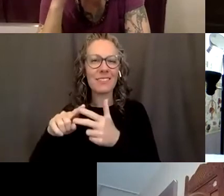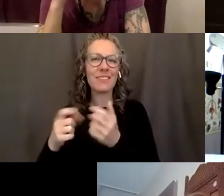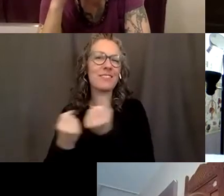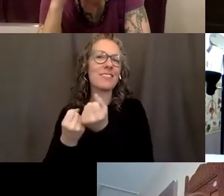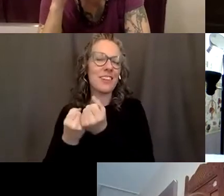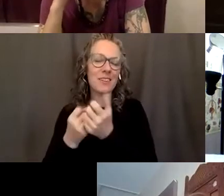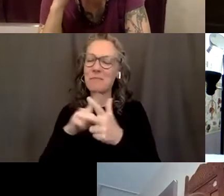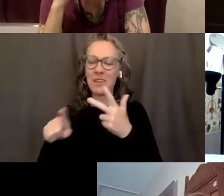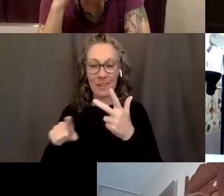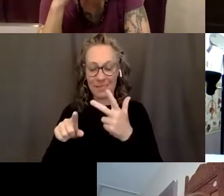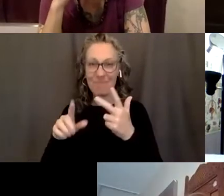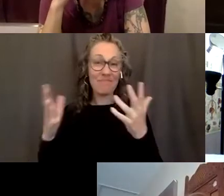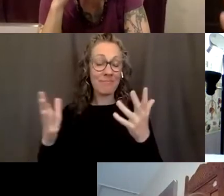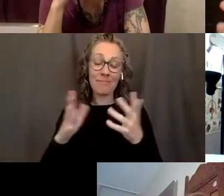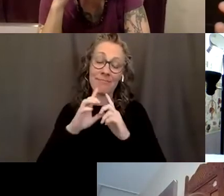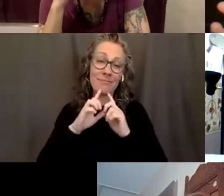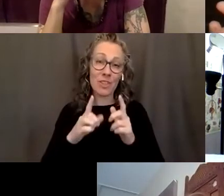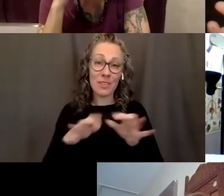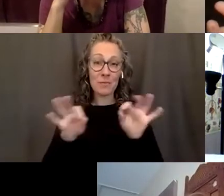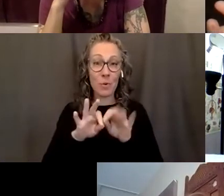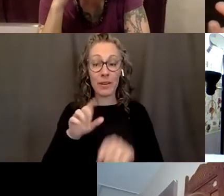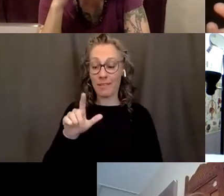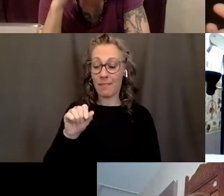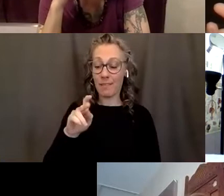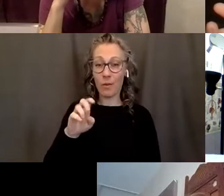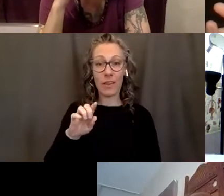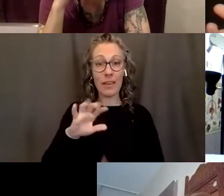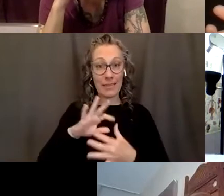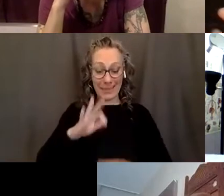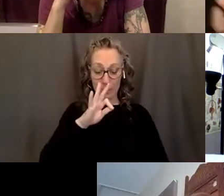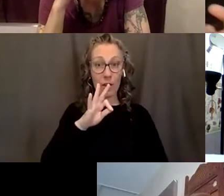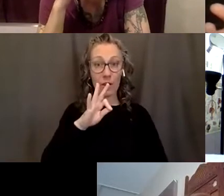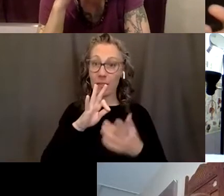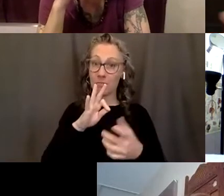I guess the idea of spirit and how it's so historically been